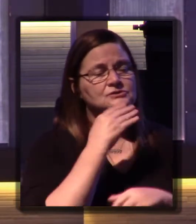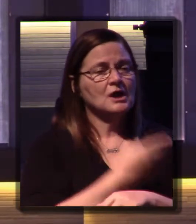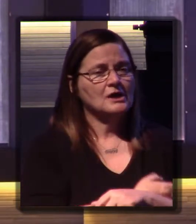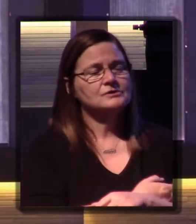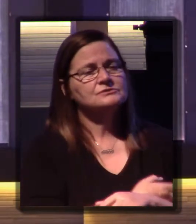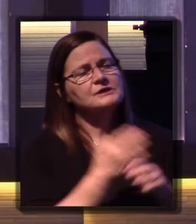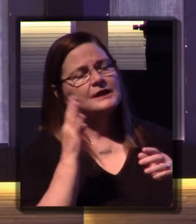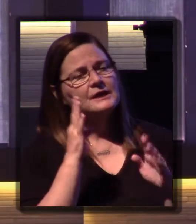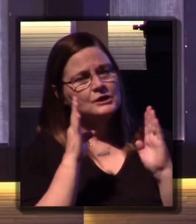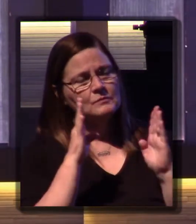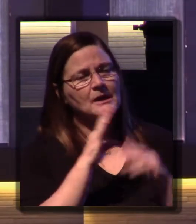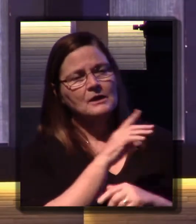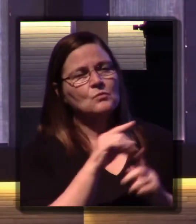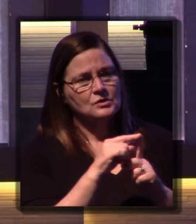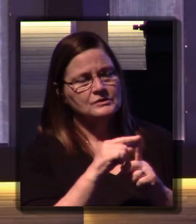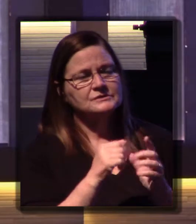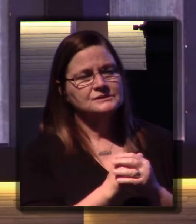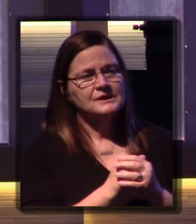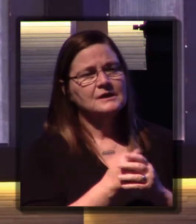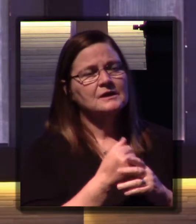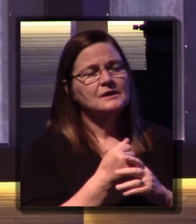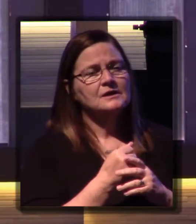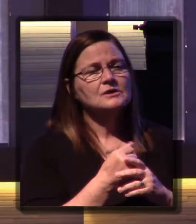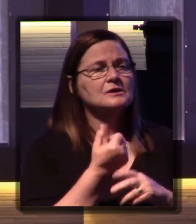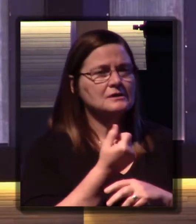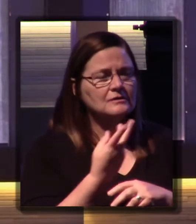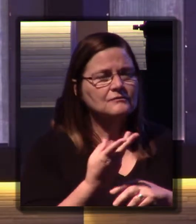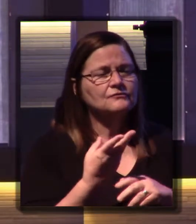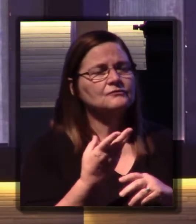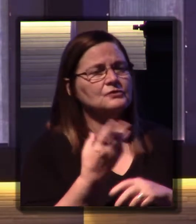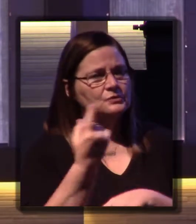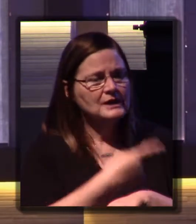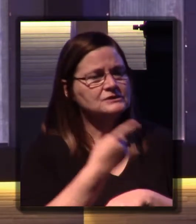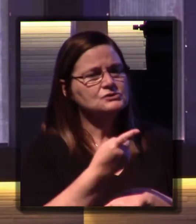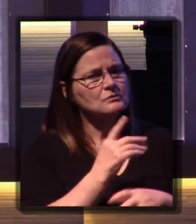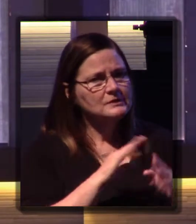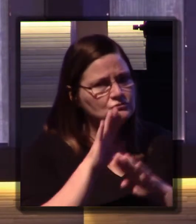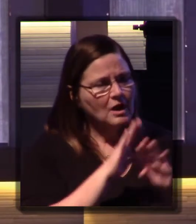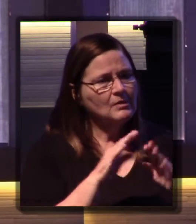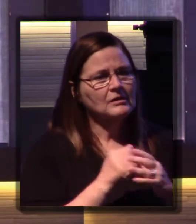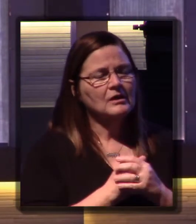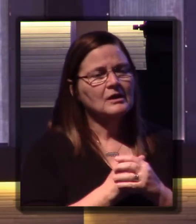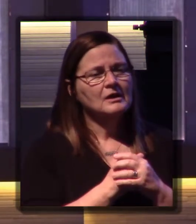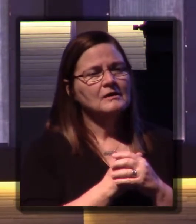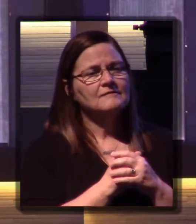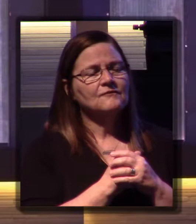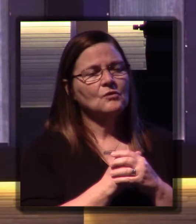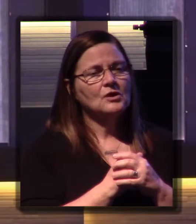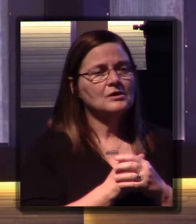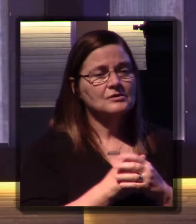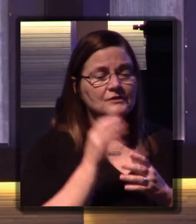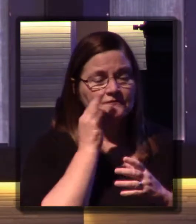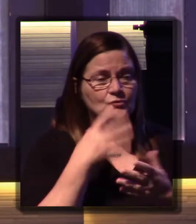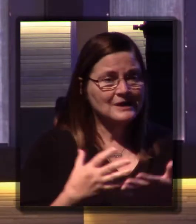a year and a few days, you will be troubled, complacent daughters, for the vintage is ended and the fruit